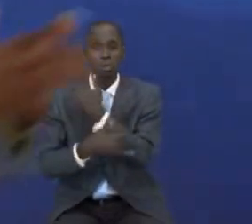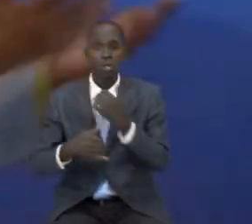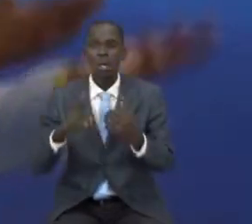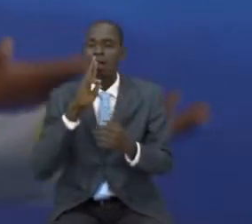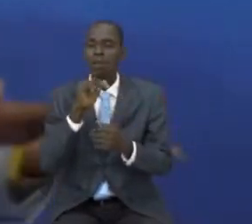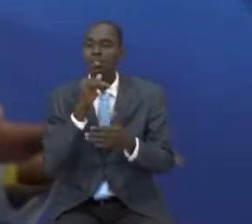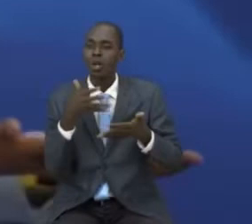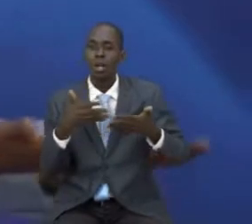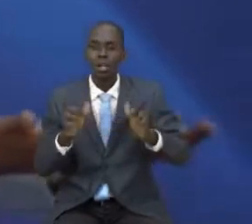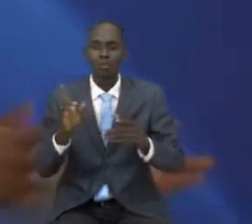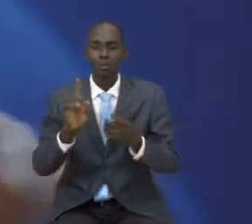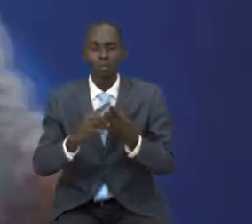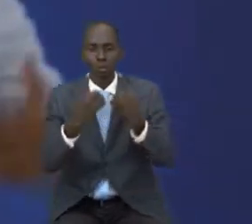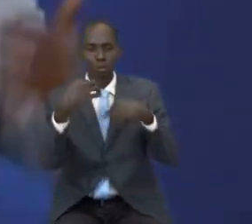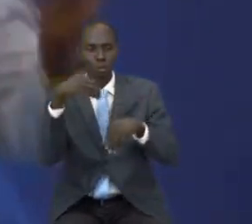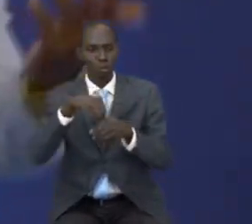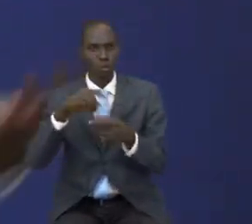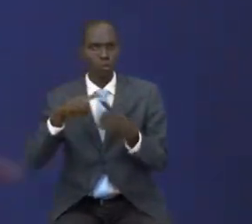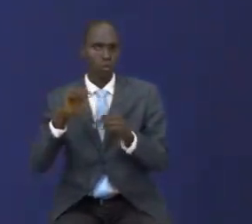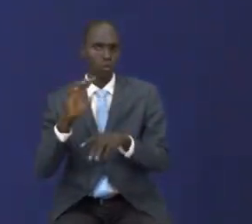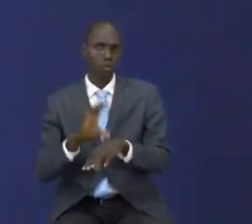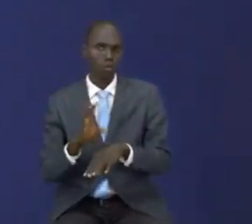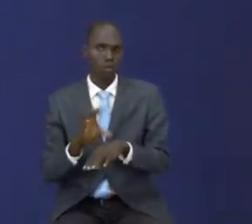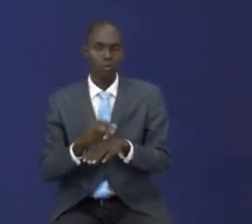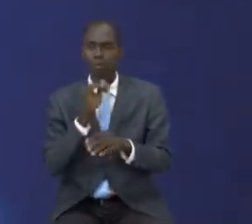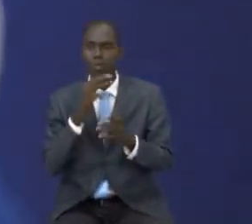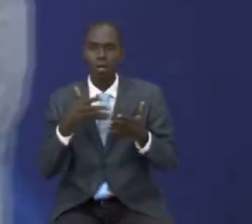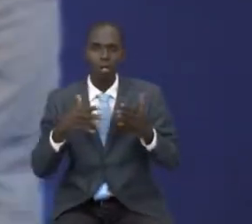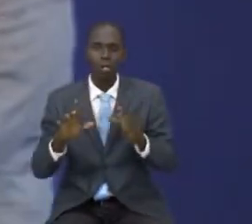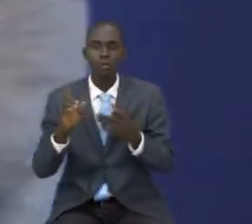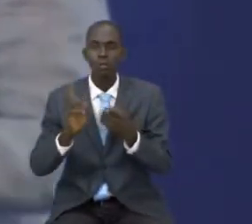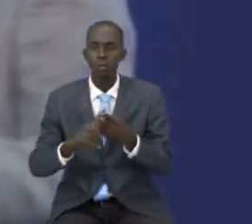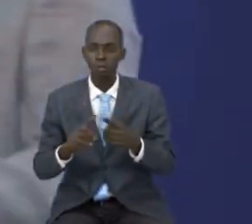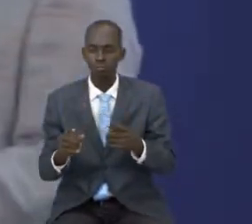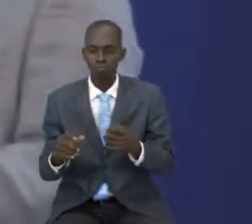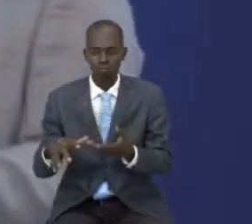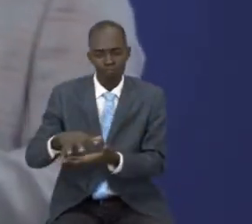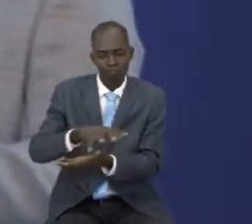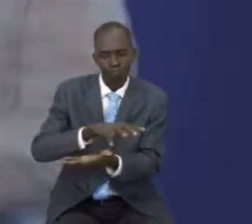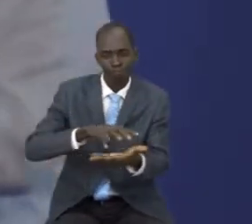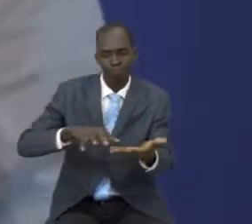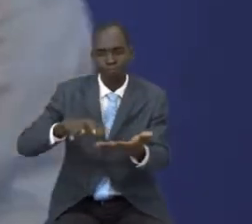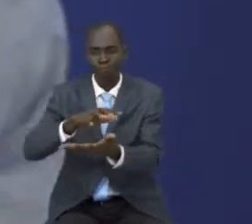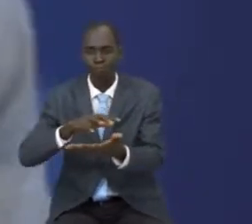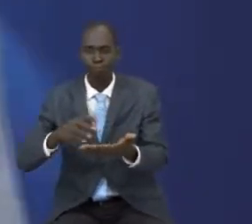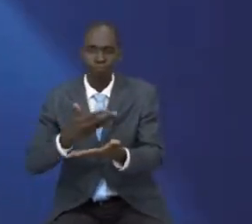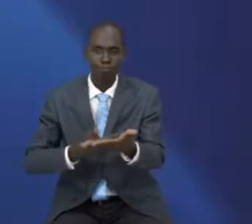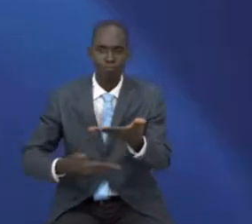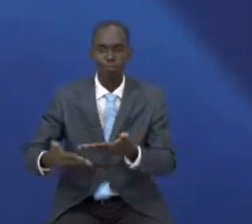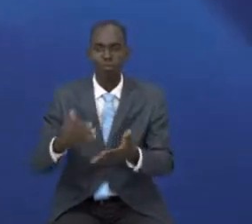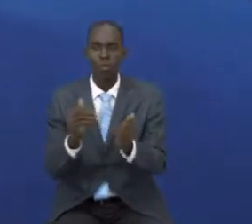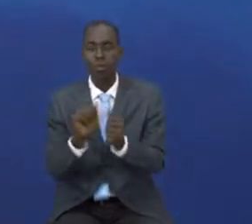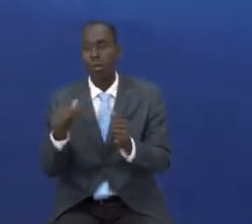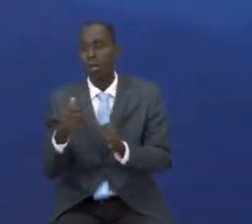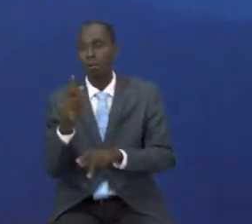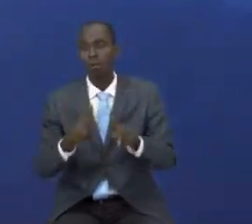to the synagogue. They were not allowed to mix with other people. They were not allowed to pray with